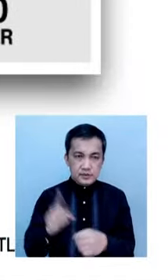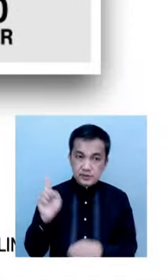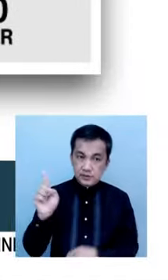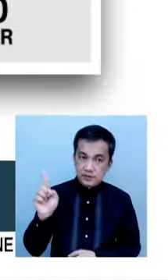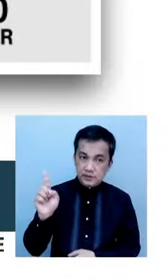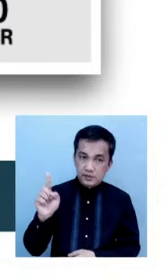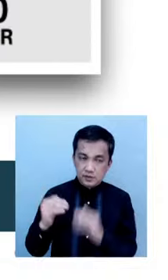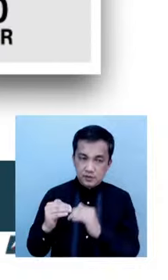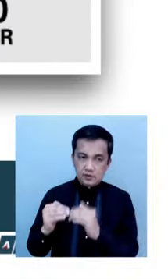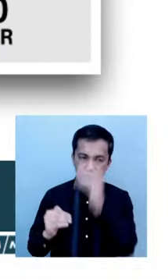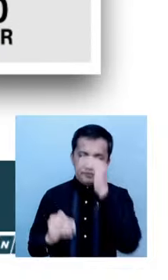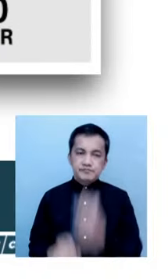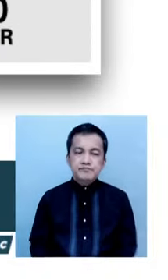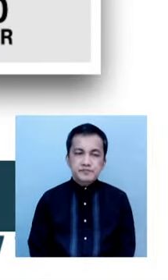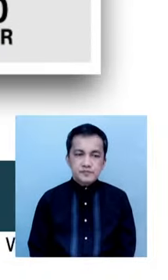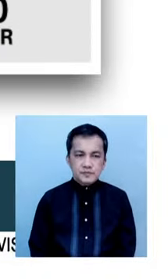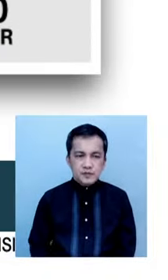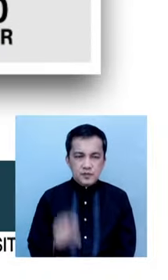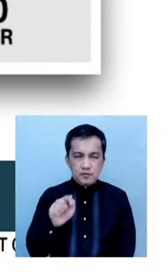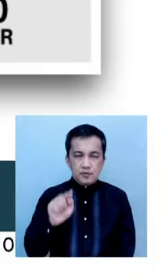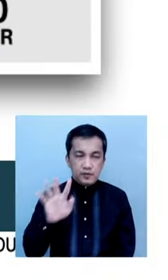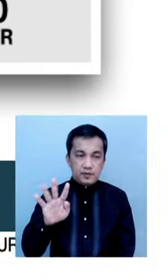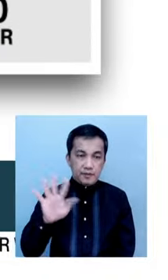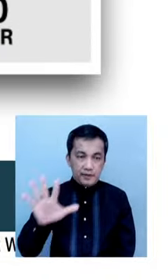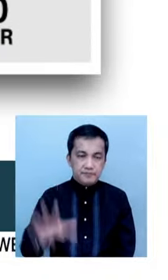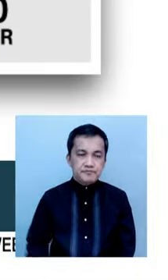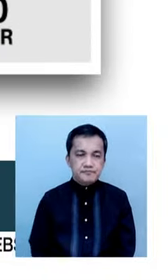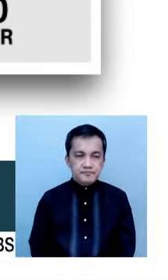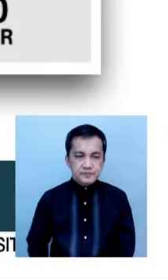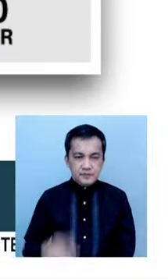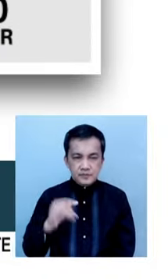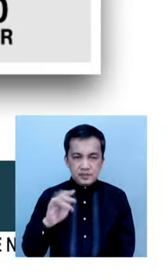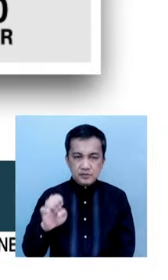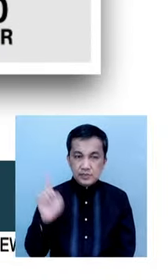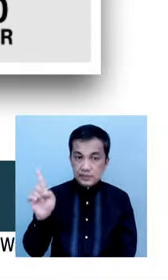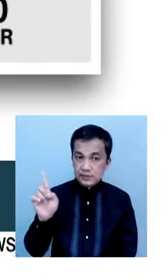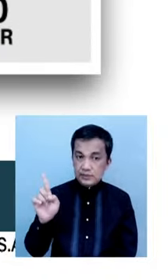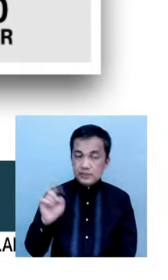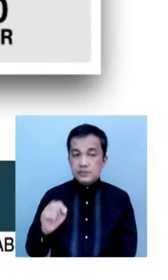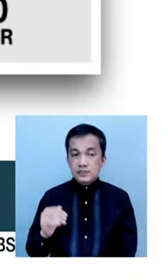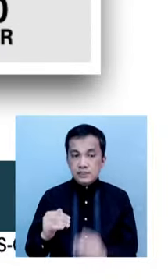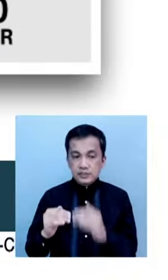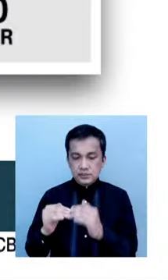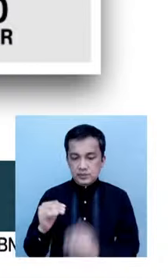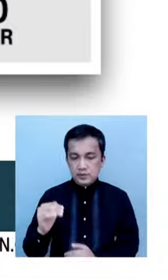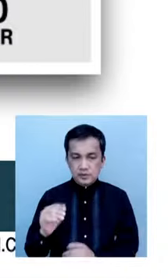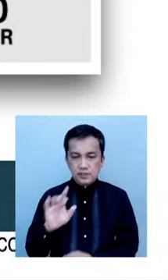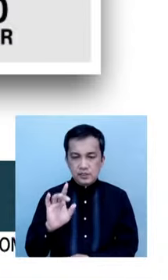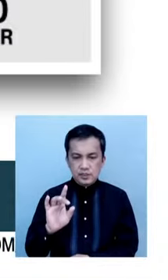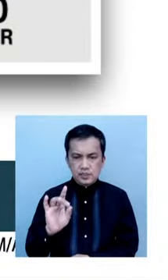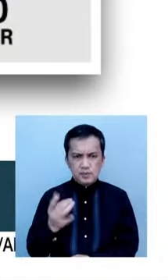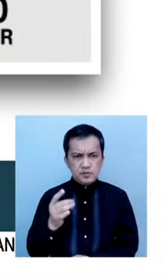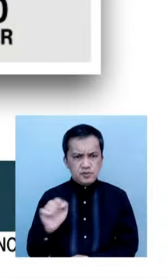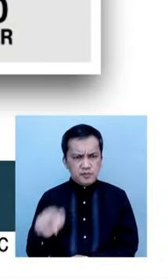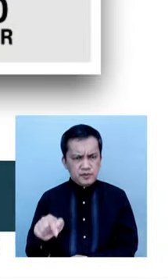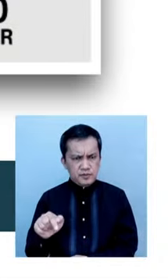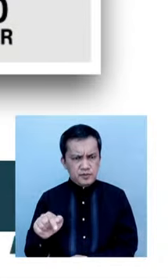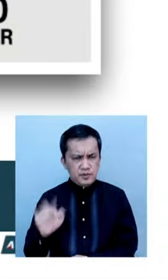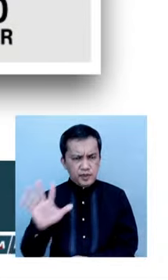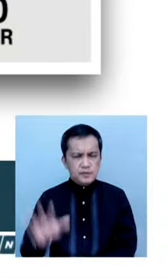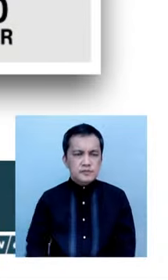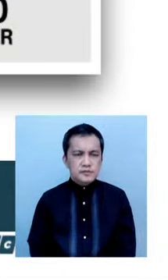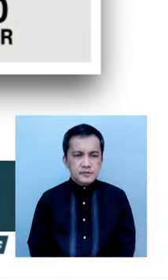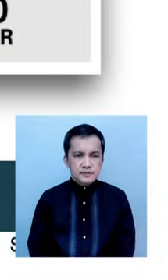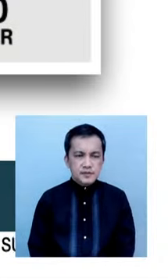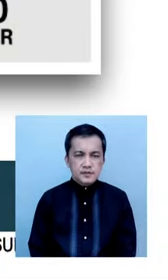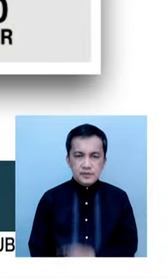up, this time by 45 centavos. Kerosene, on the other hand, set to be cheaper by a peso and 5 centavos. Diesel will